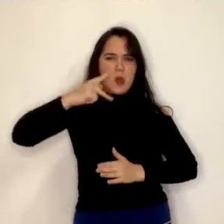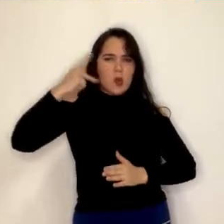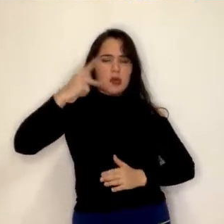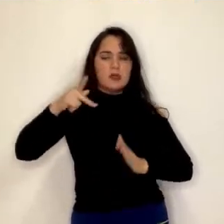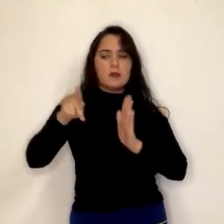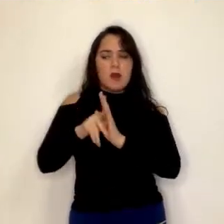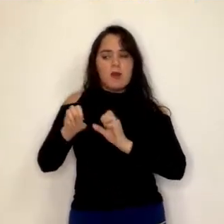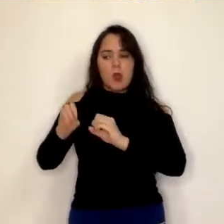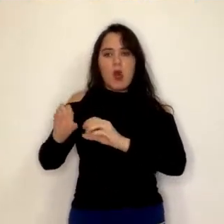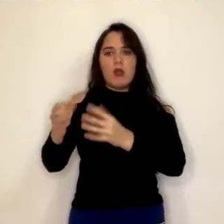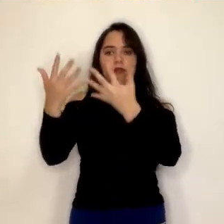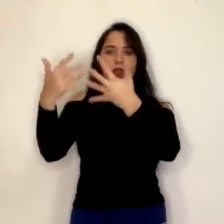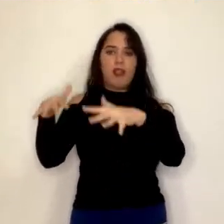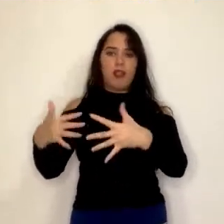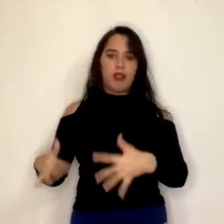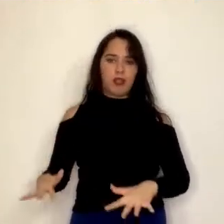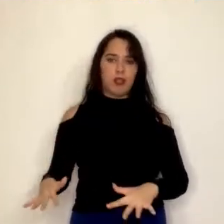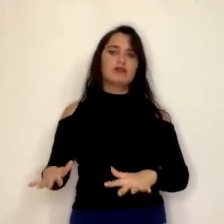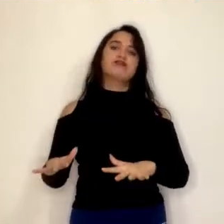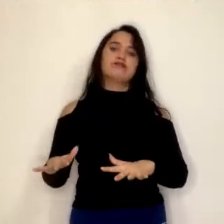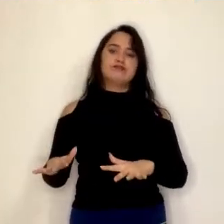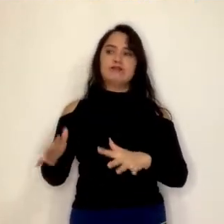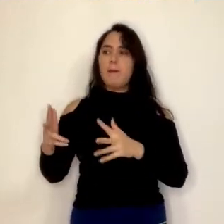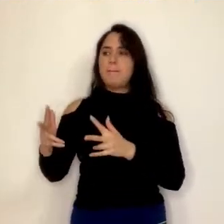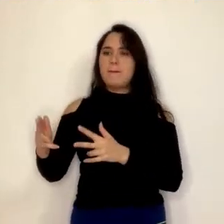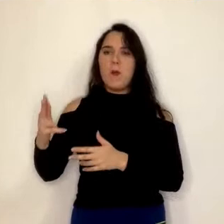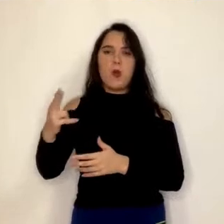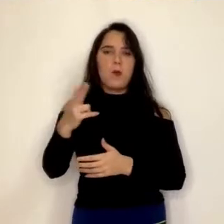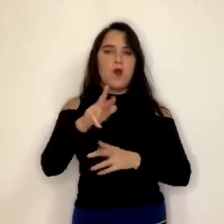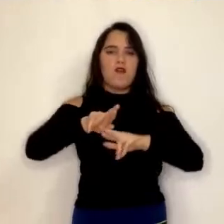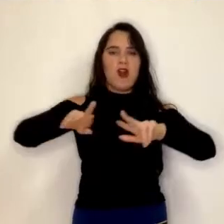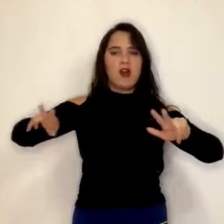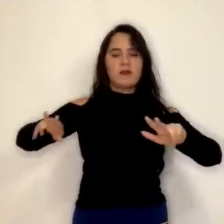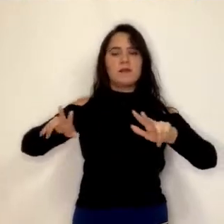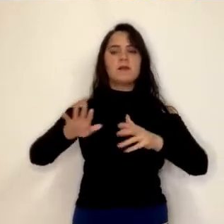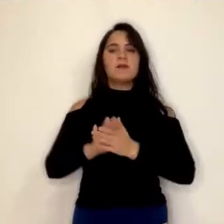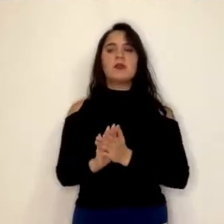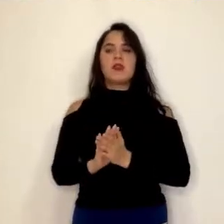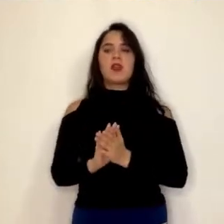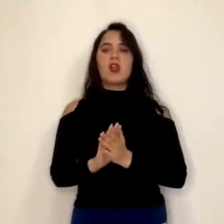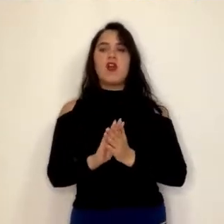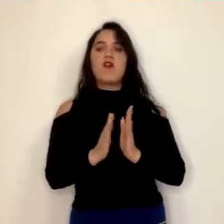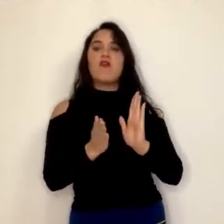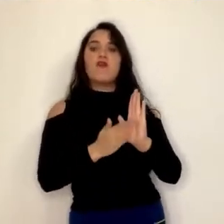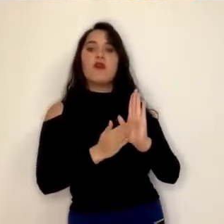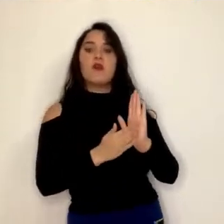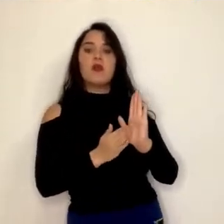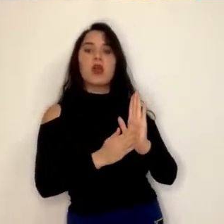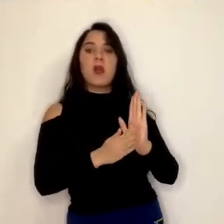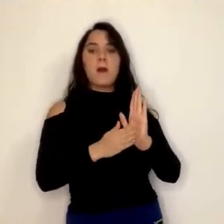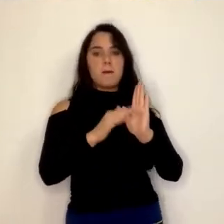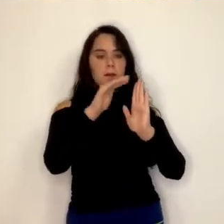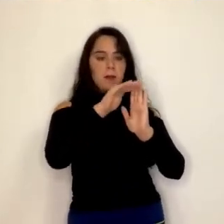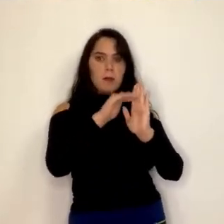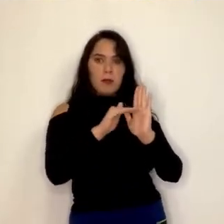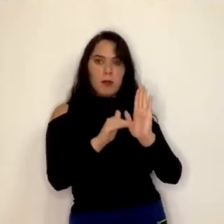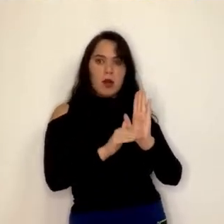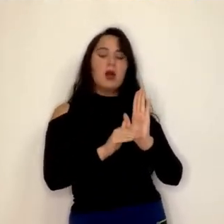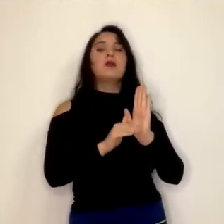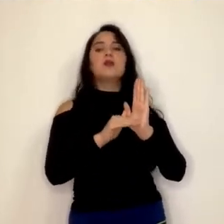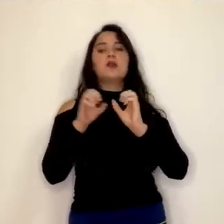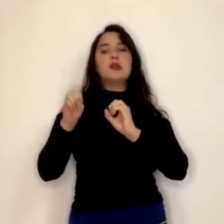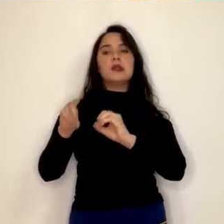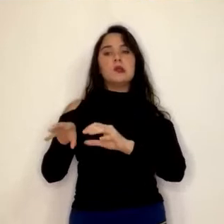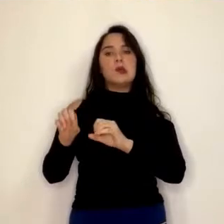dismantling the advancement of public policies in the last decade. And in the National Plan